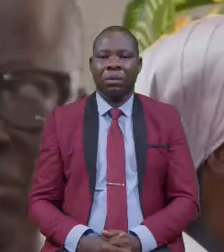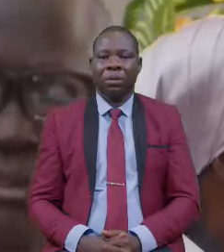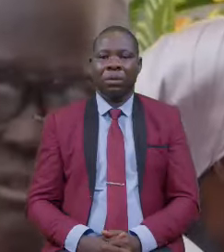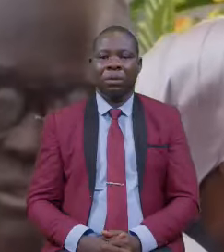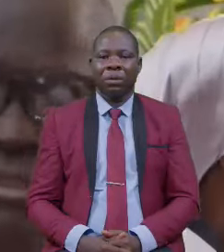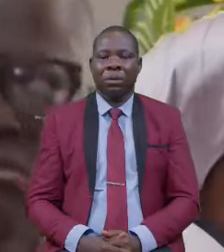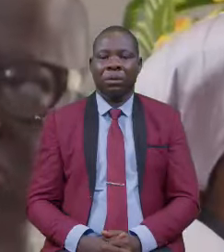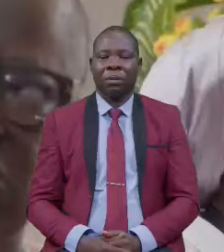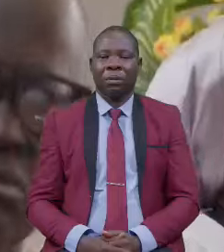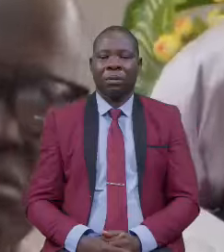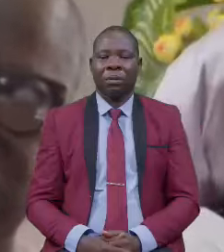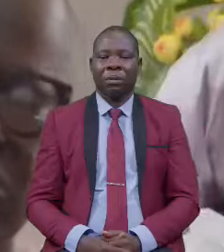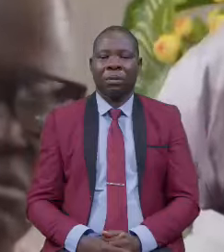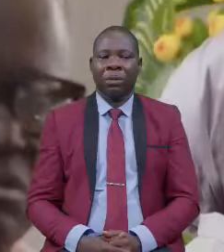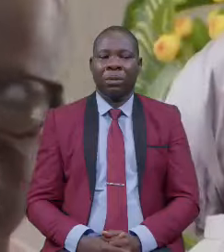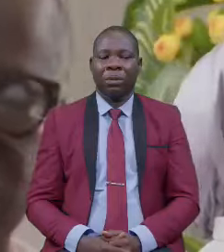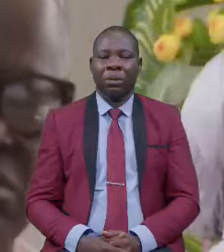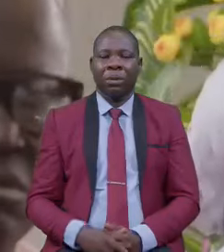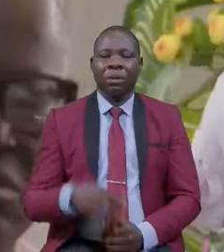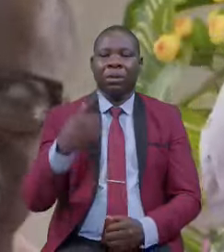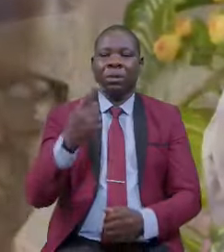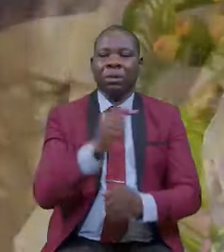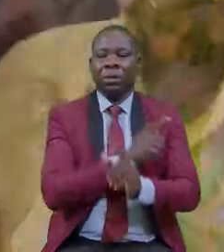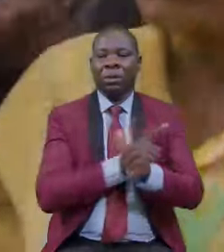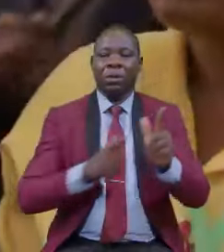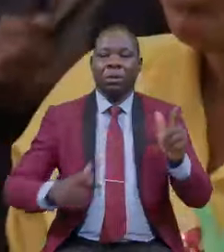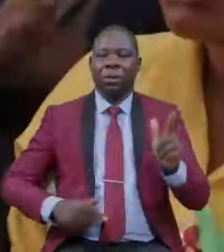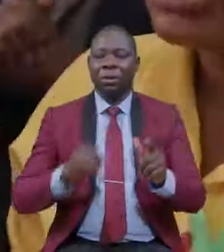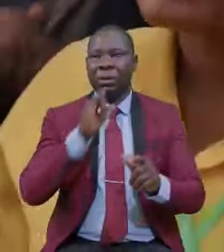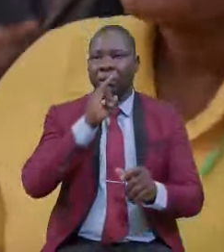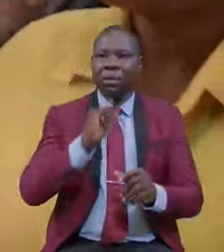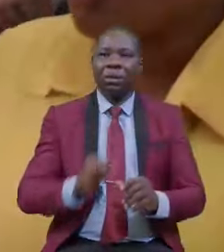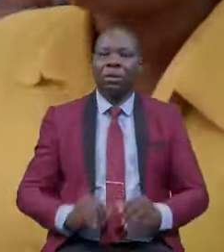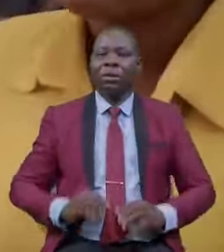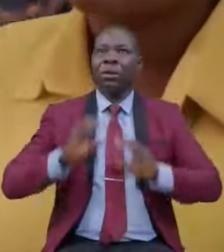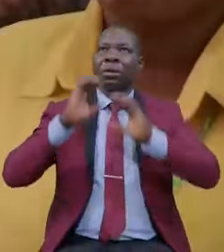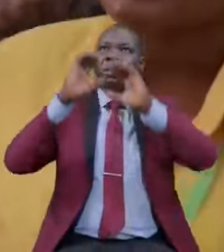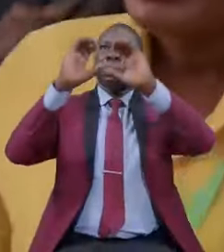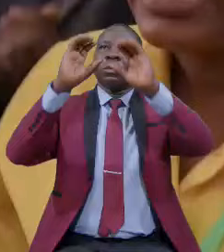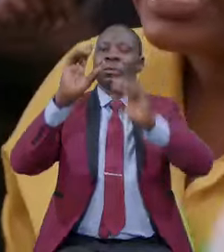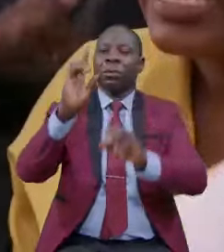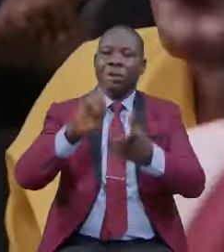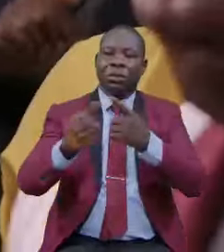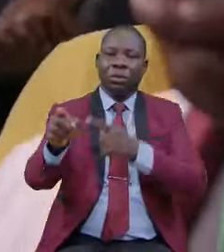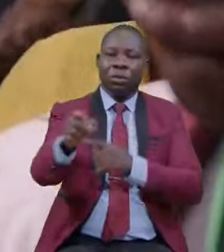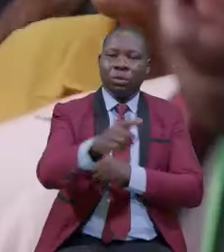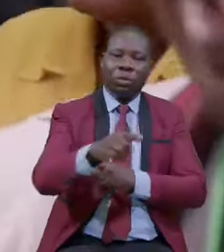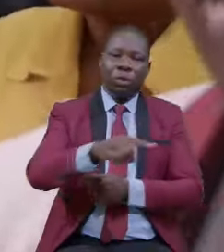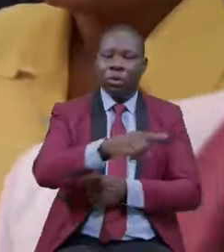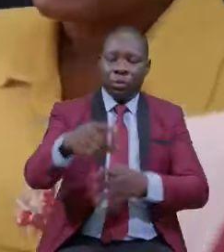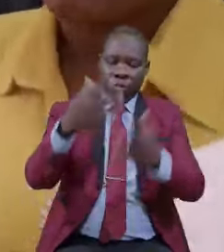The Lord is committed unto you. You now commit